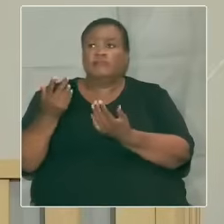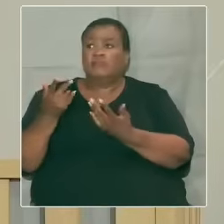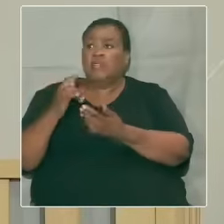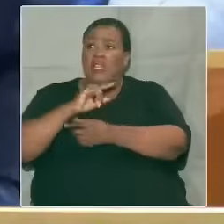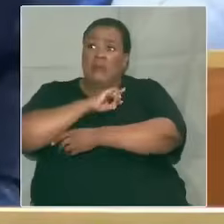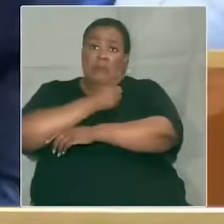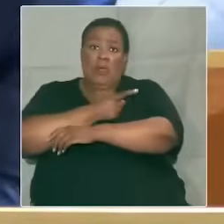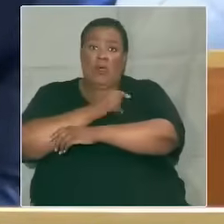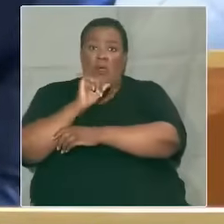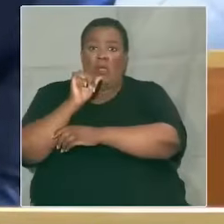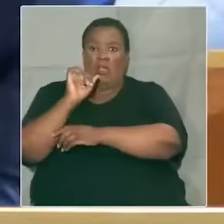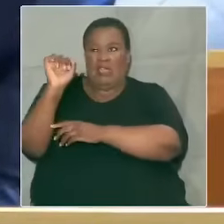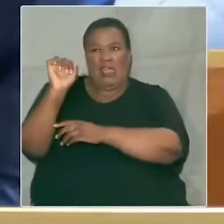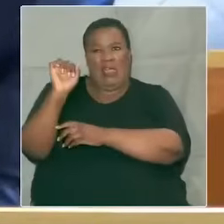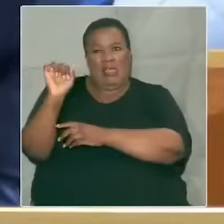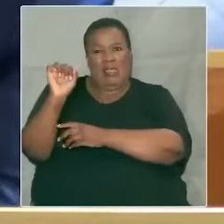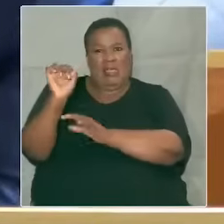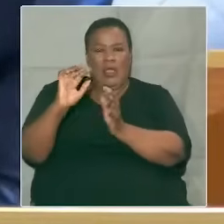up?